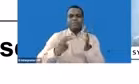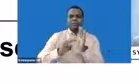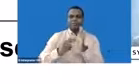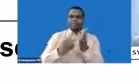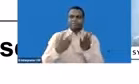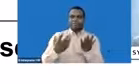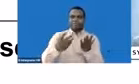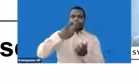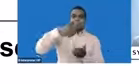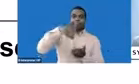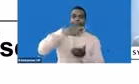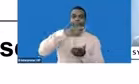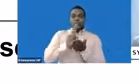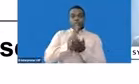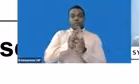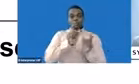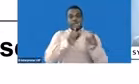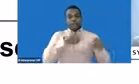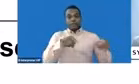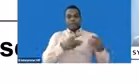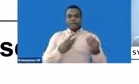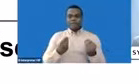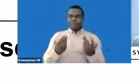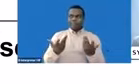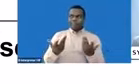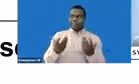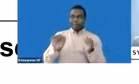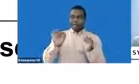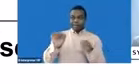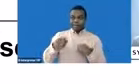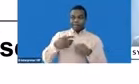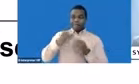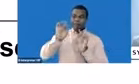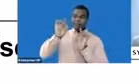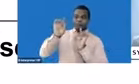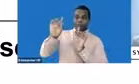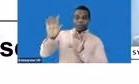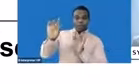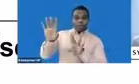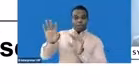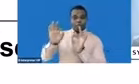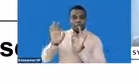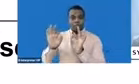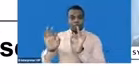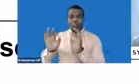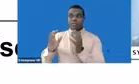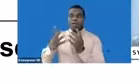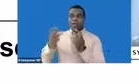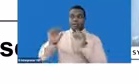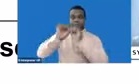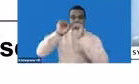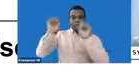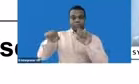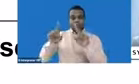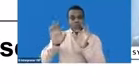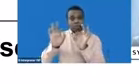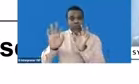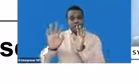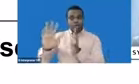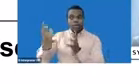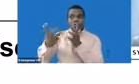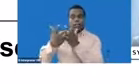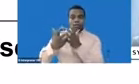different parts of the website. So we thought it's a good idea to train and to empower the users